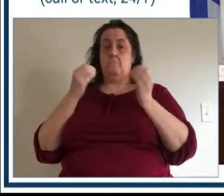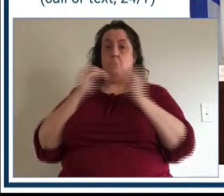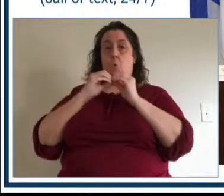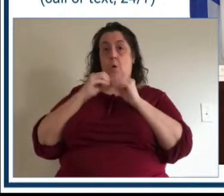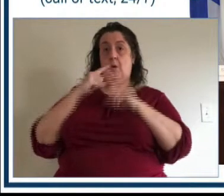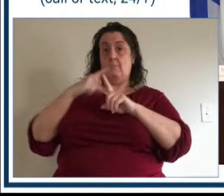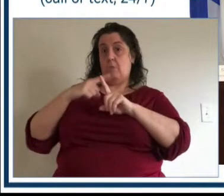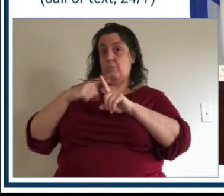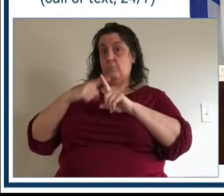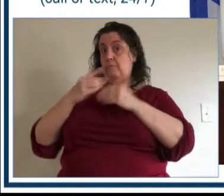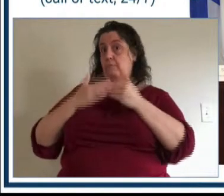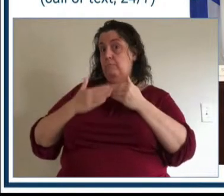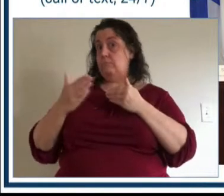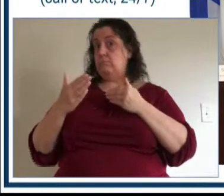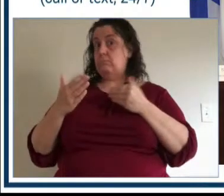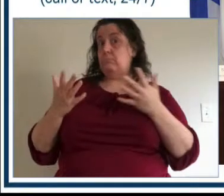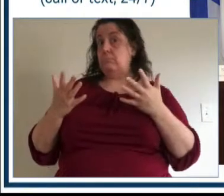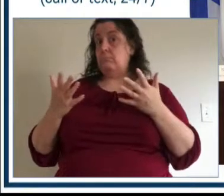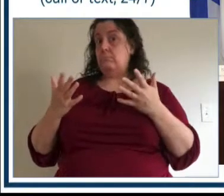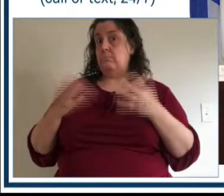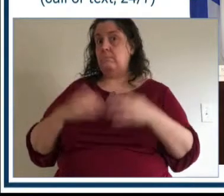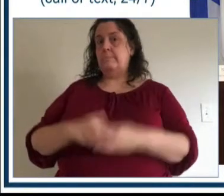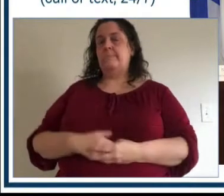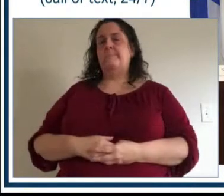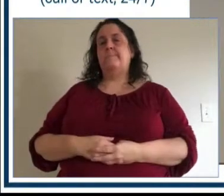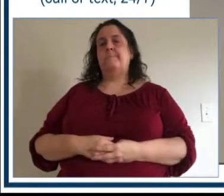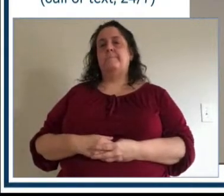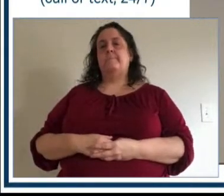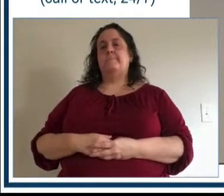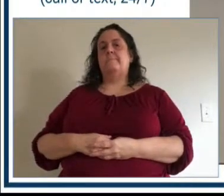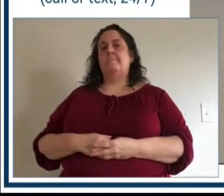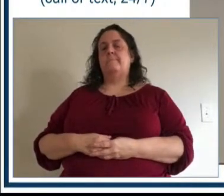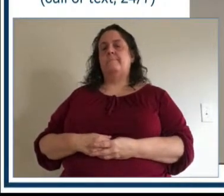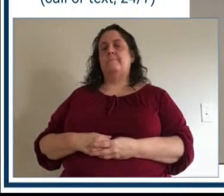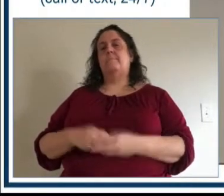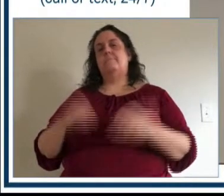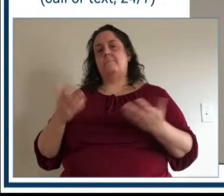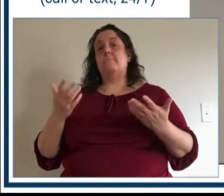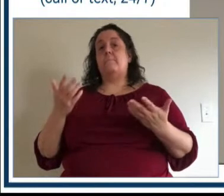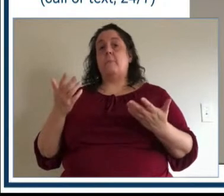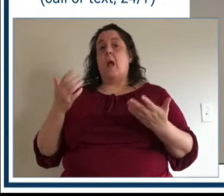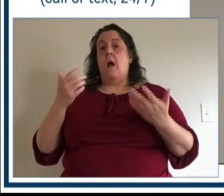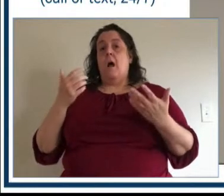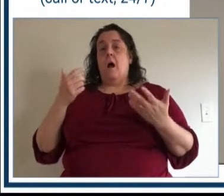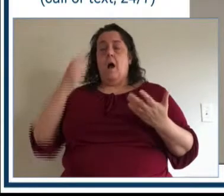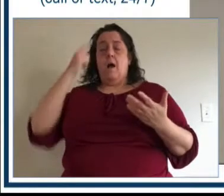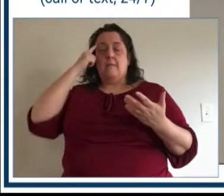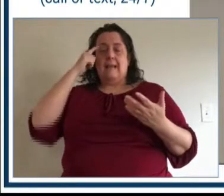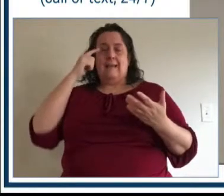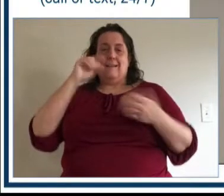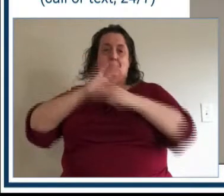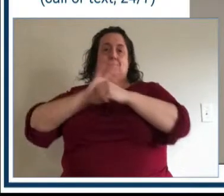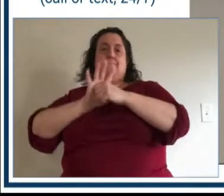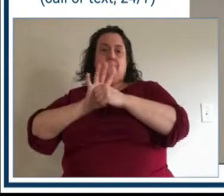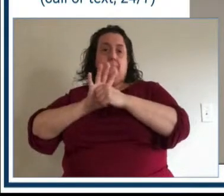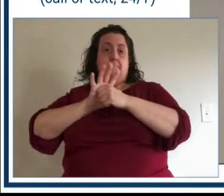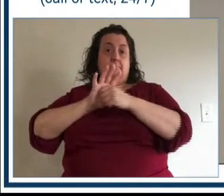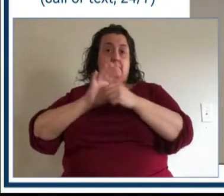that a fair assessment? Well, I'll qualify that a bit. I think it is the evolution of the pandemic, and